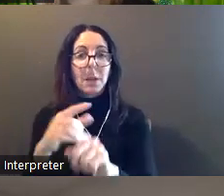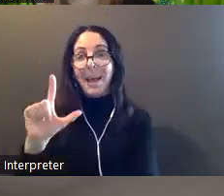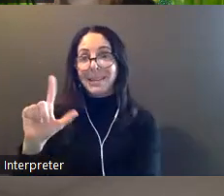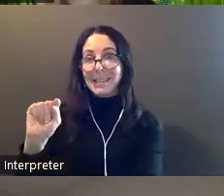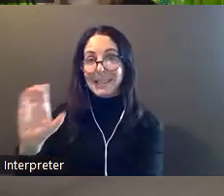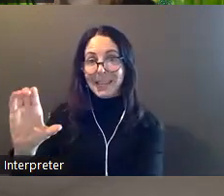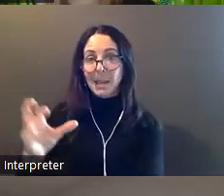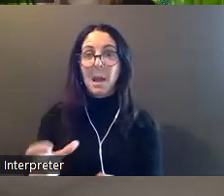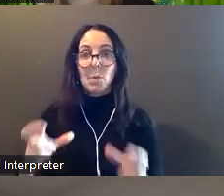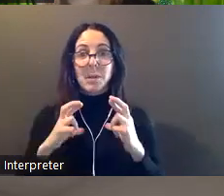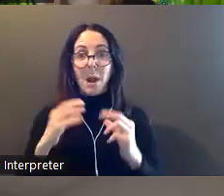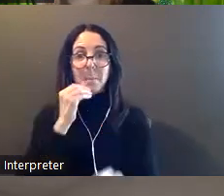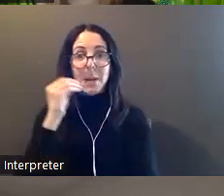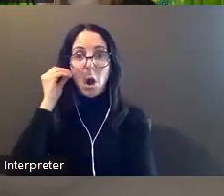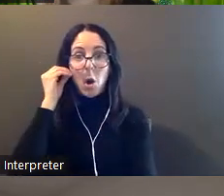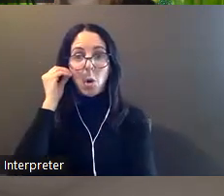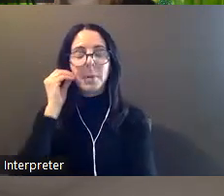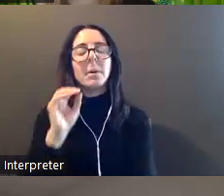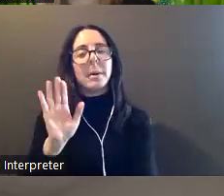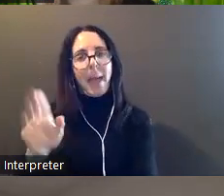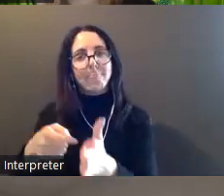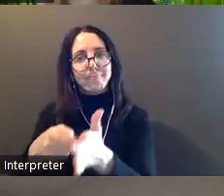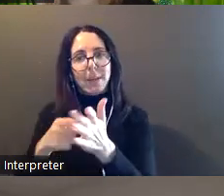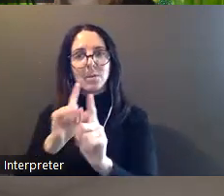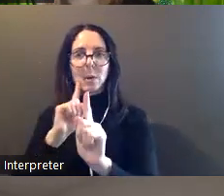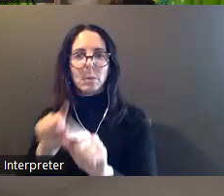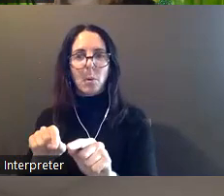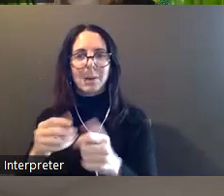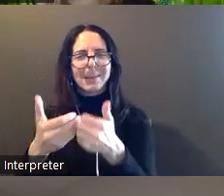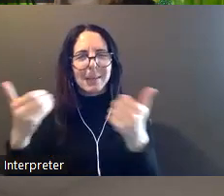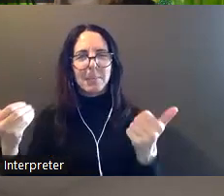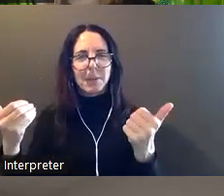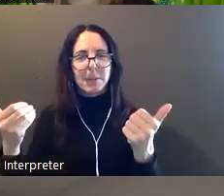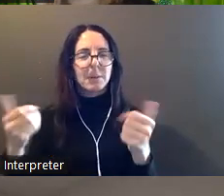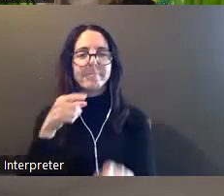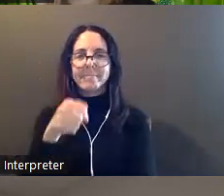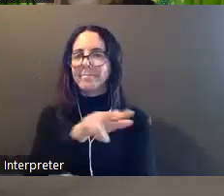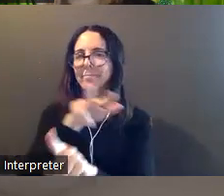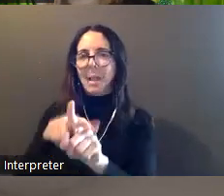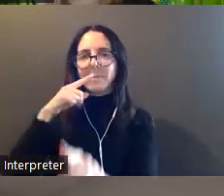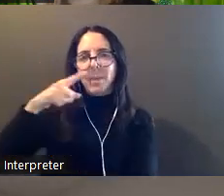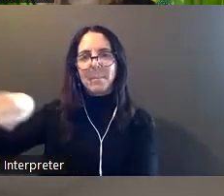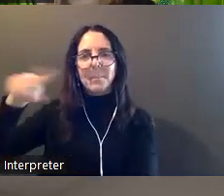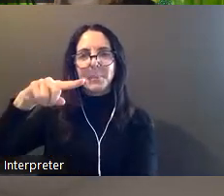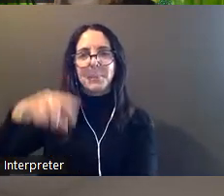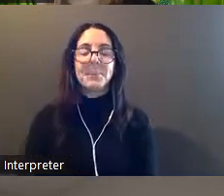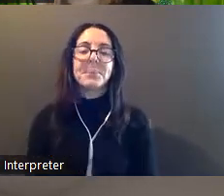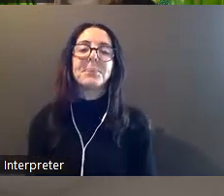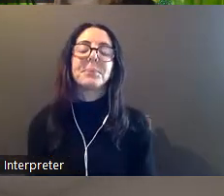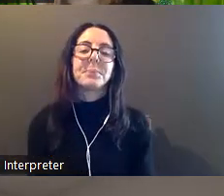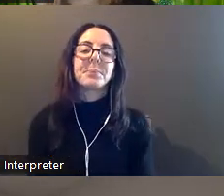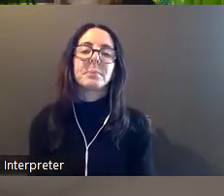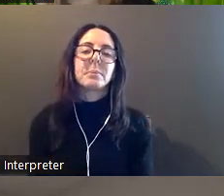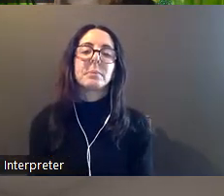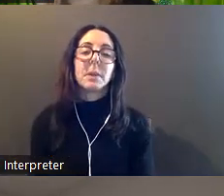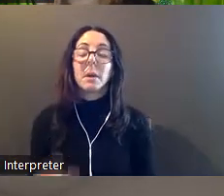and retirement home residents have mandatory reporting, so this process does not apply. The intention